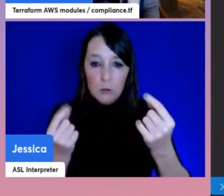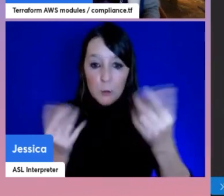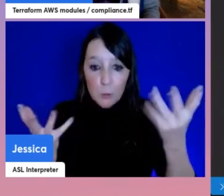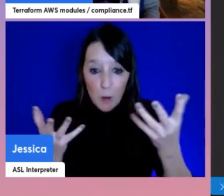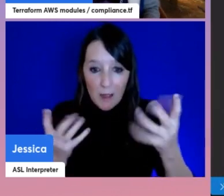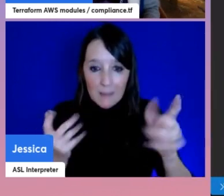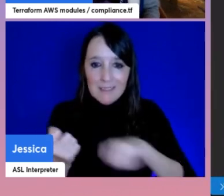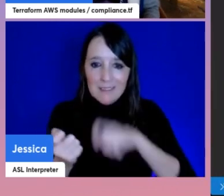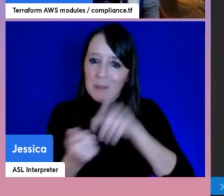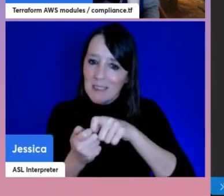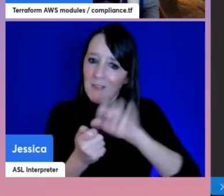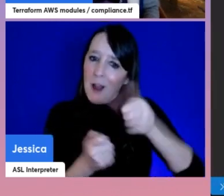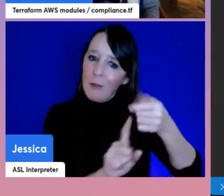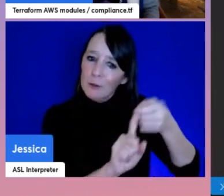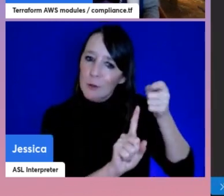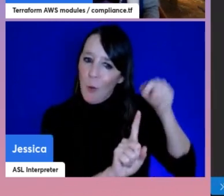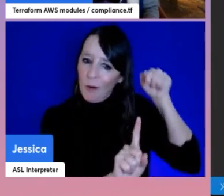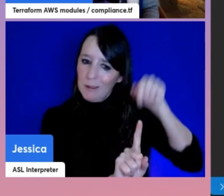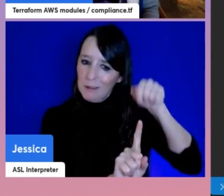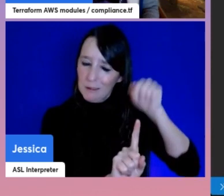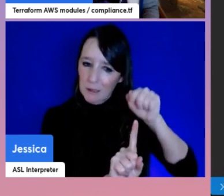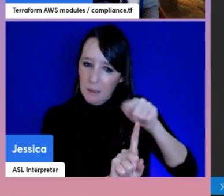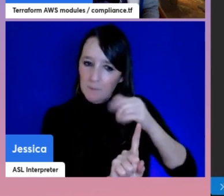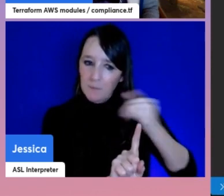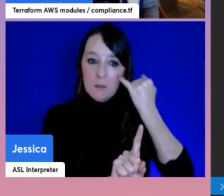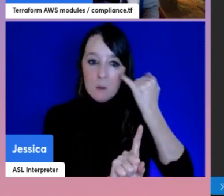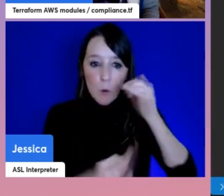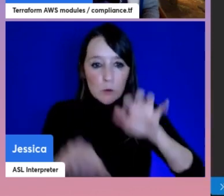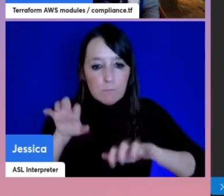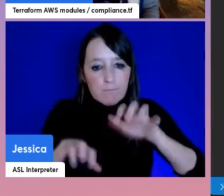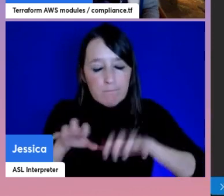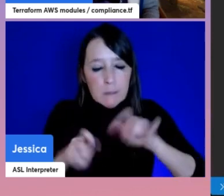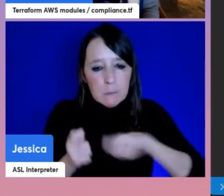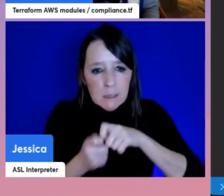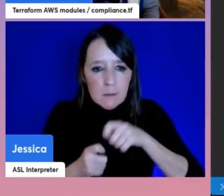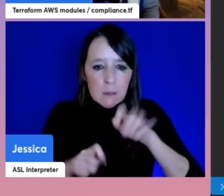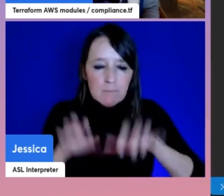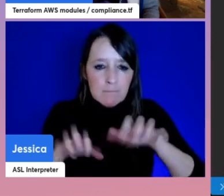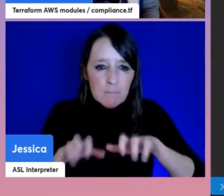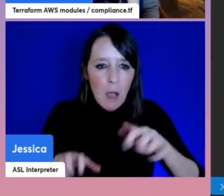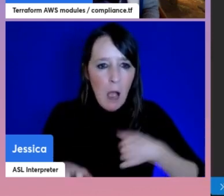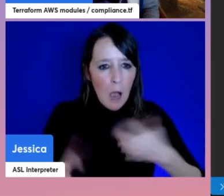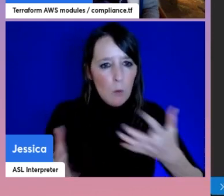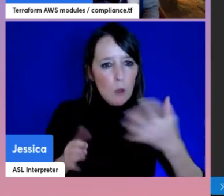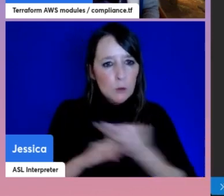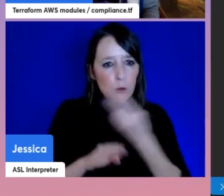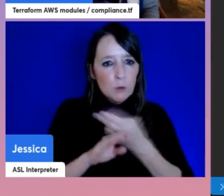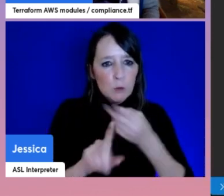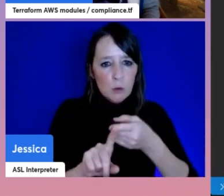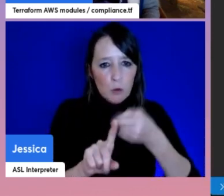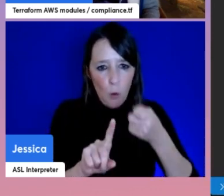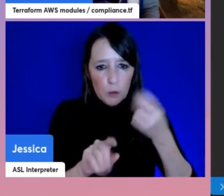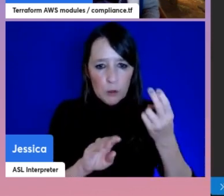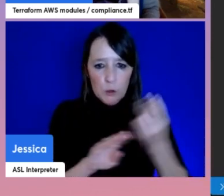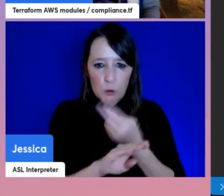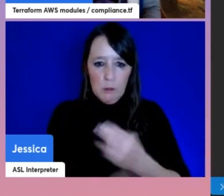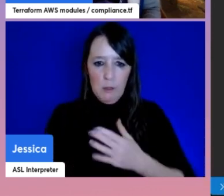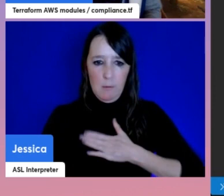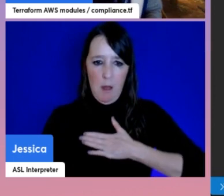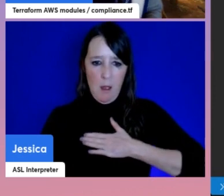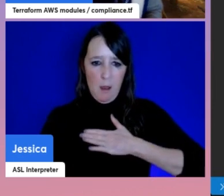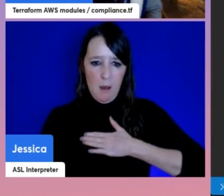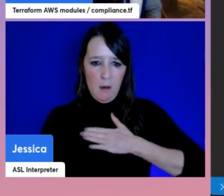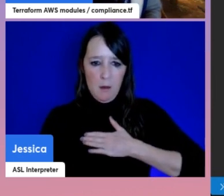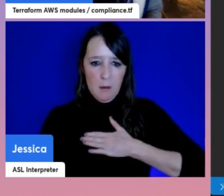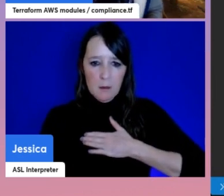another source. So if you specify that you want to use a source which is currently using my